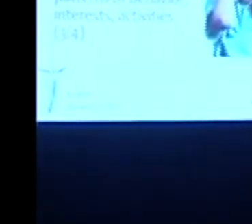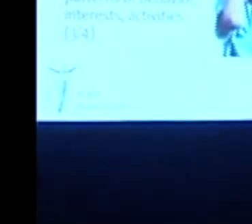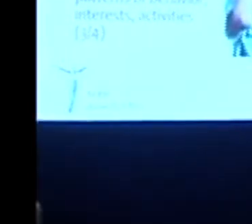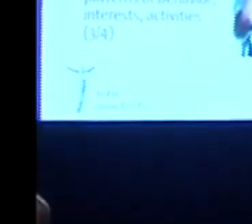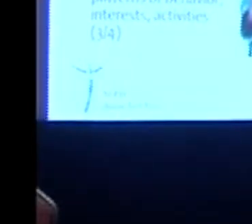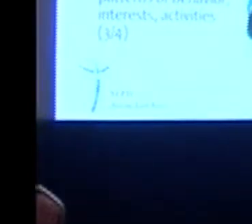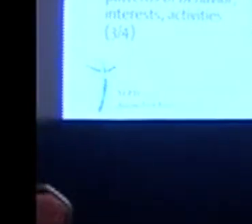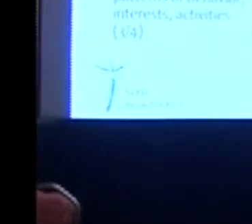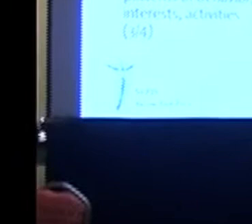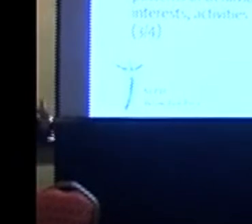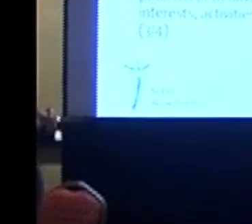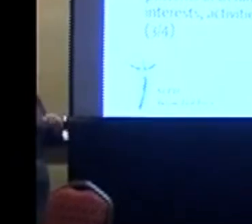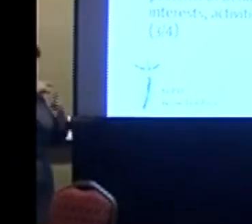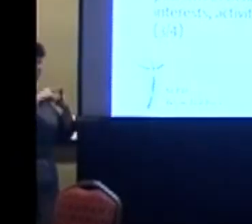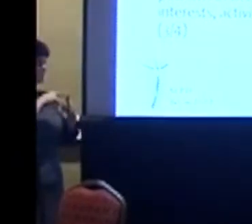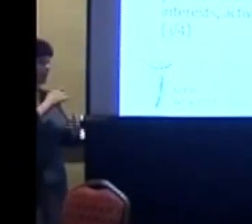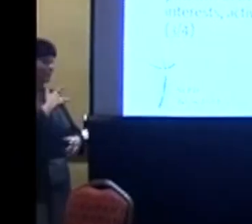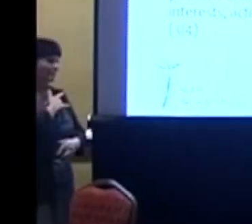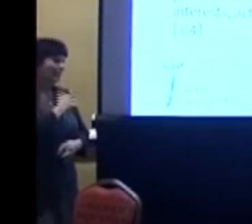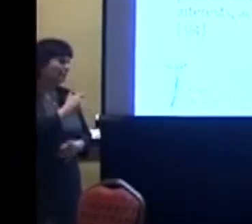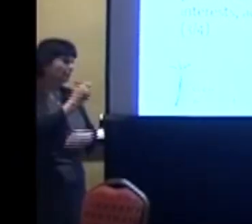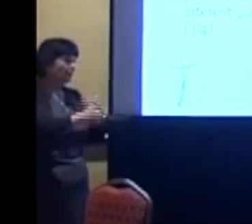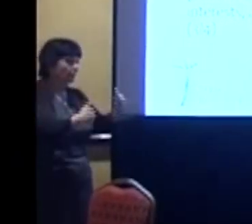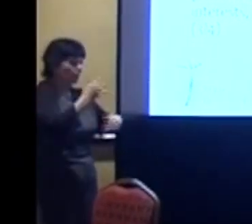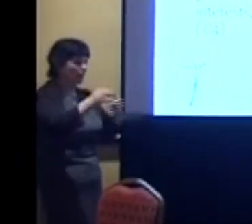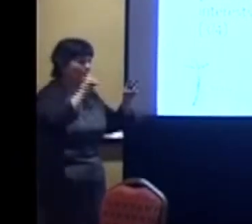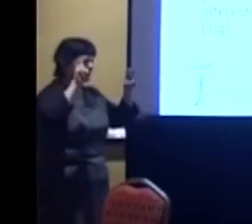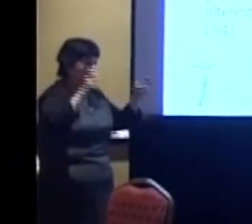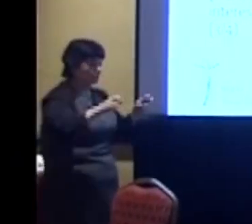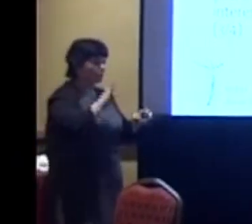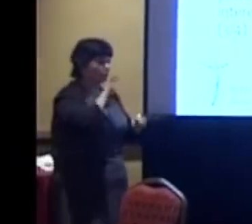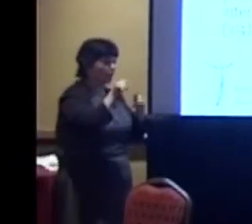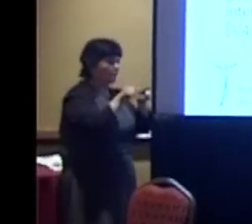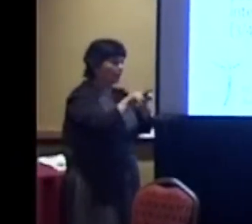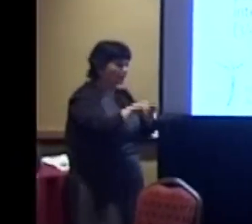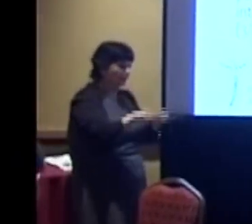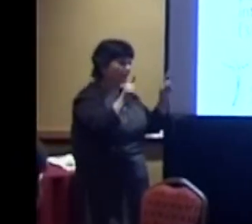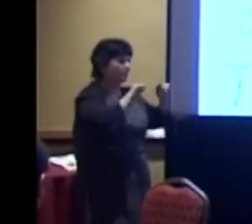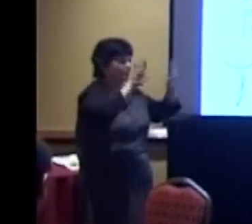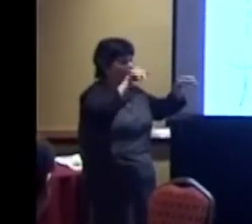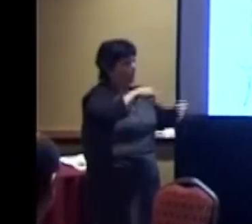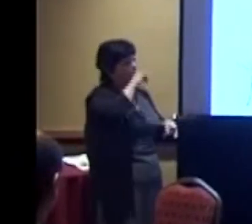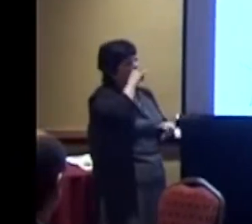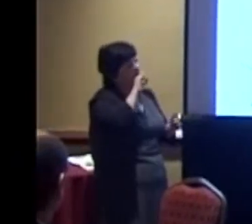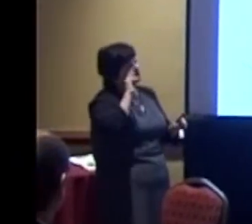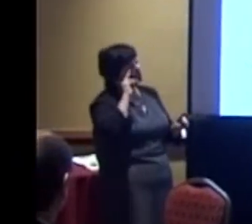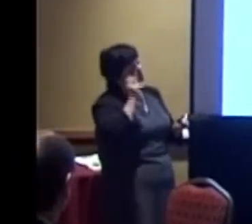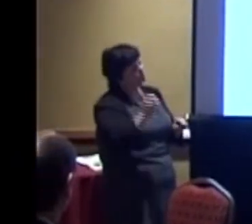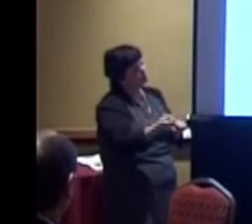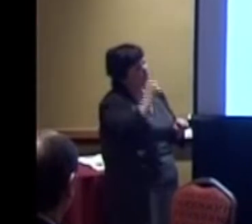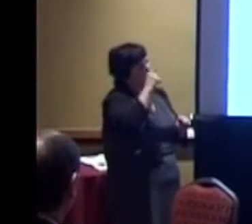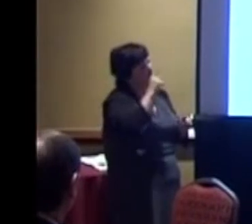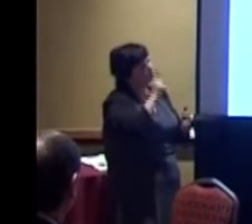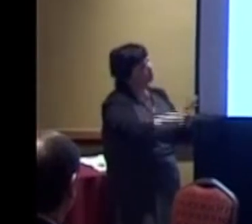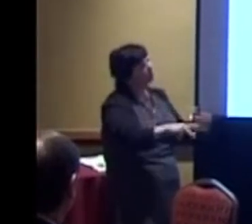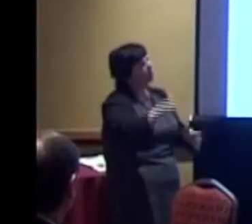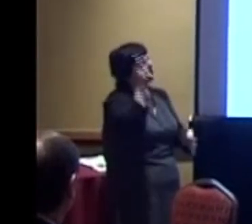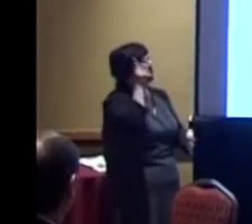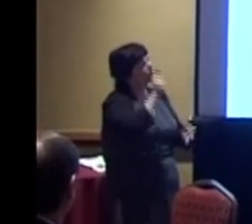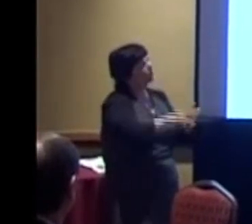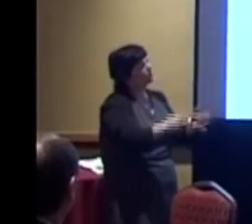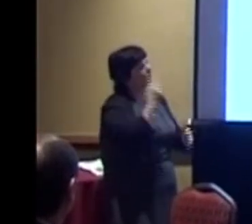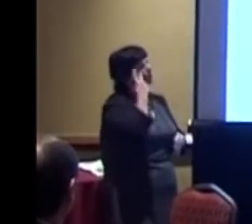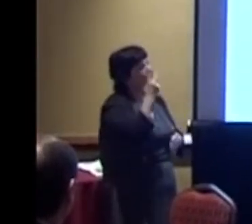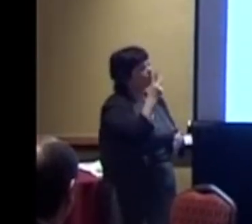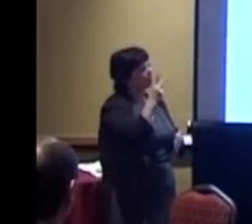when we talk about sensory processing issues, we talk about differences in how kids perceive what they hear, what they